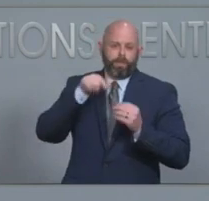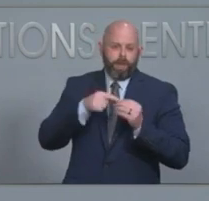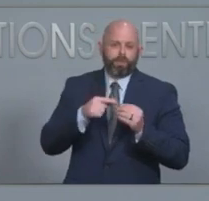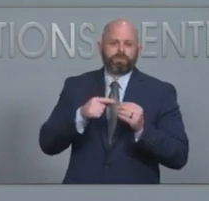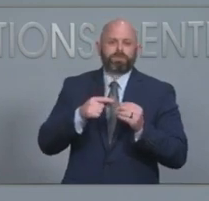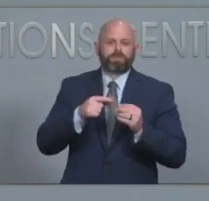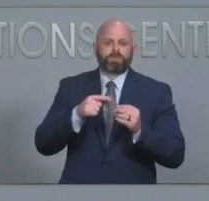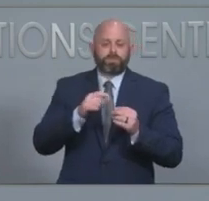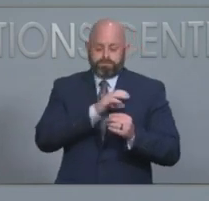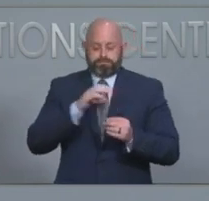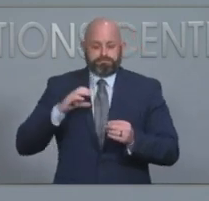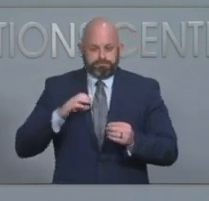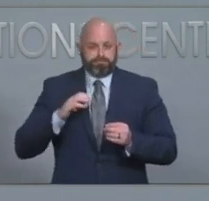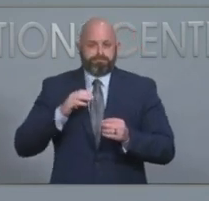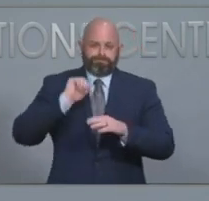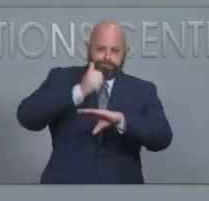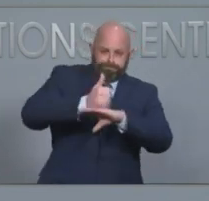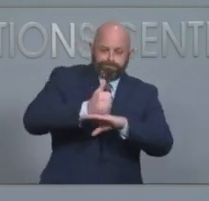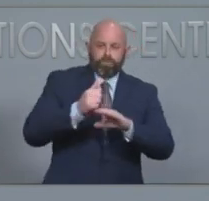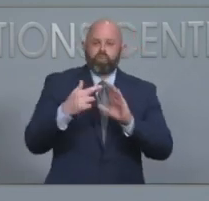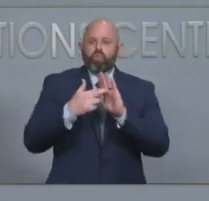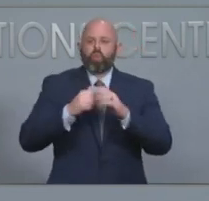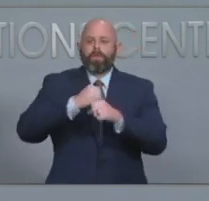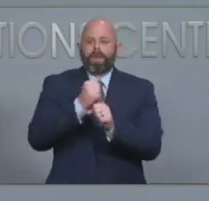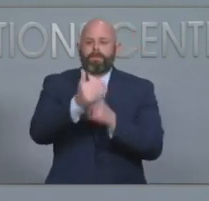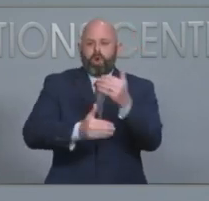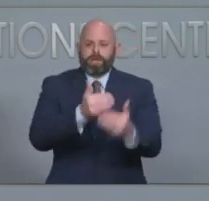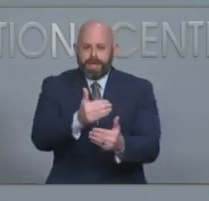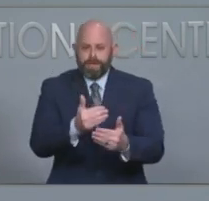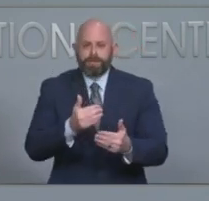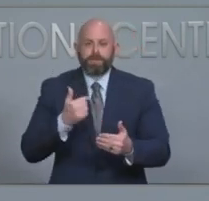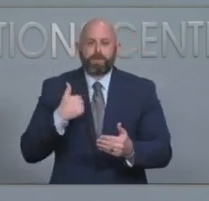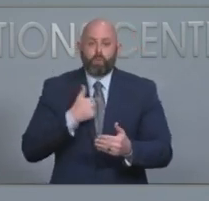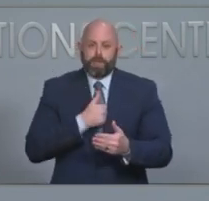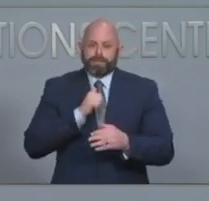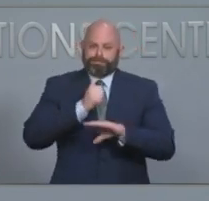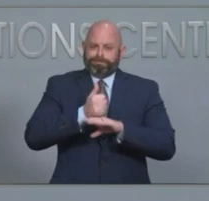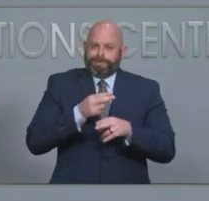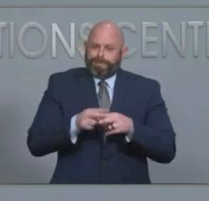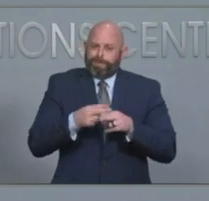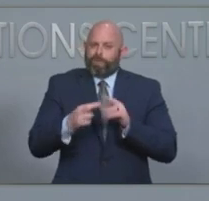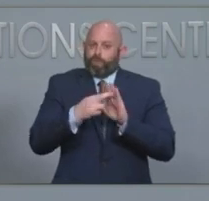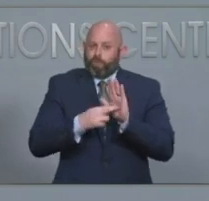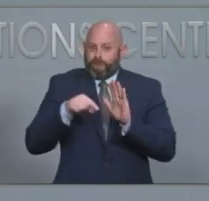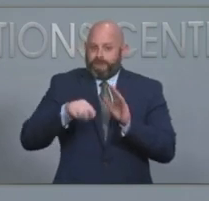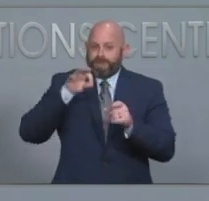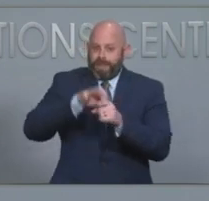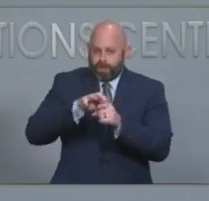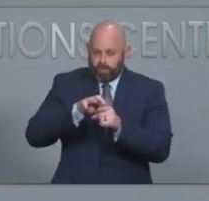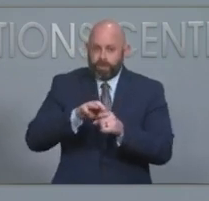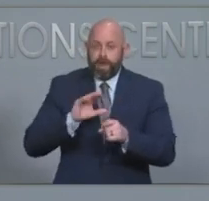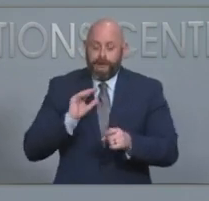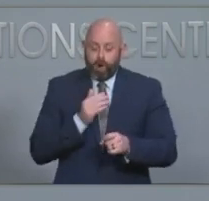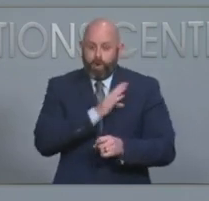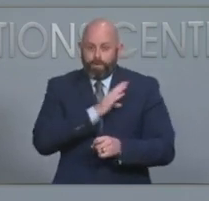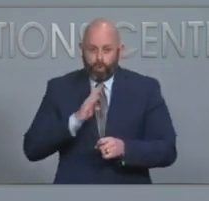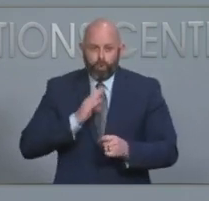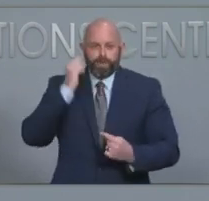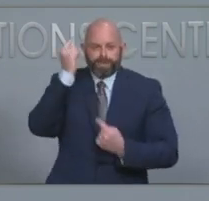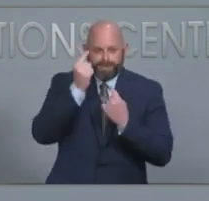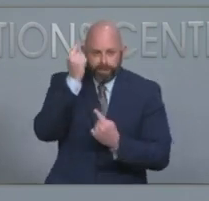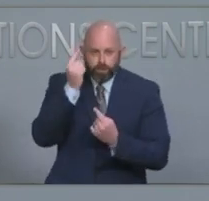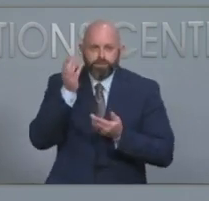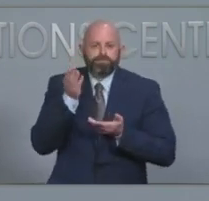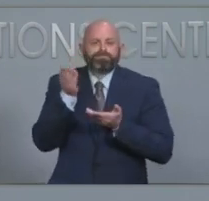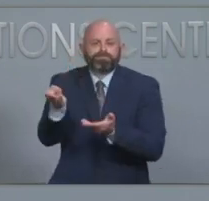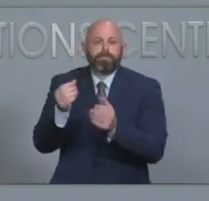We've implemented temporary rules which are in effect for this election. The board has considered and put forward